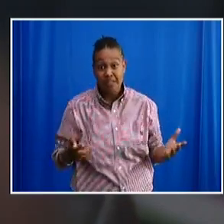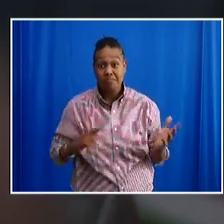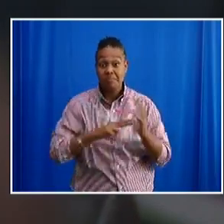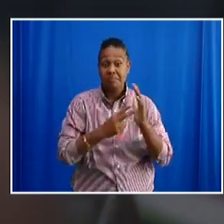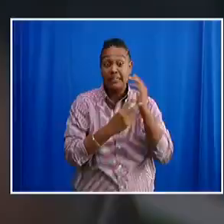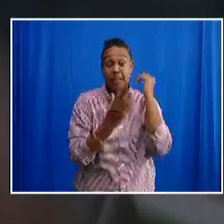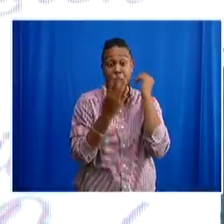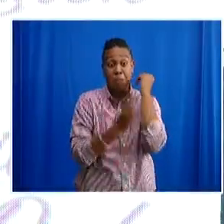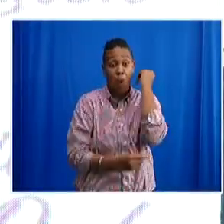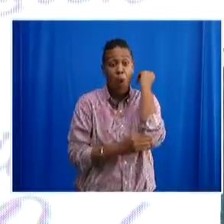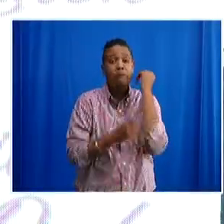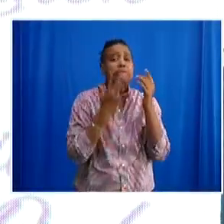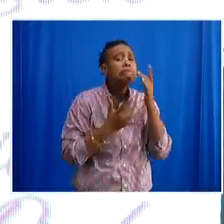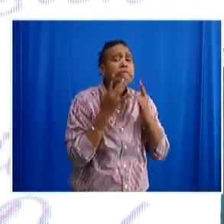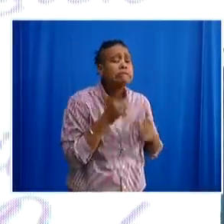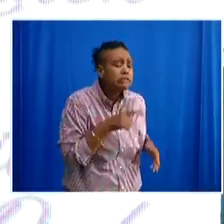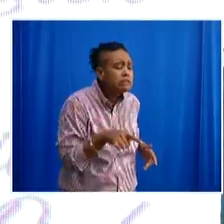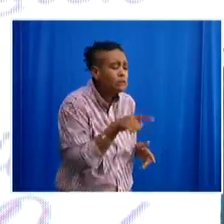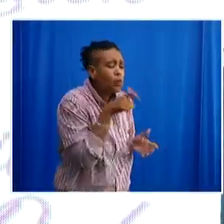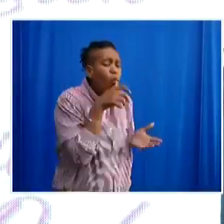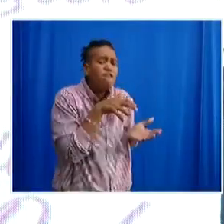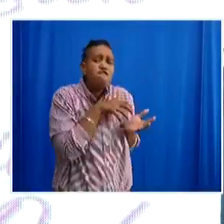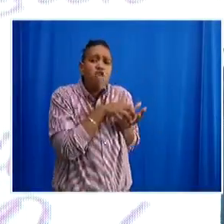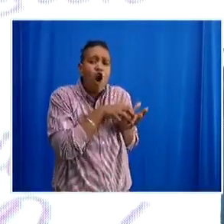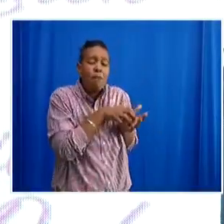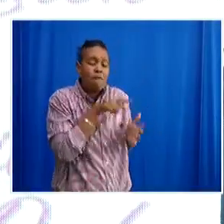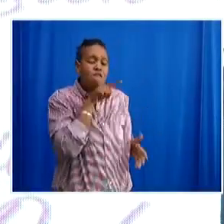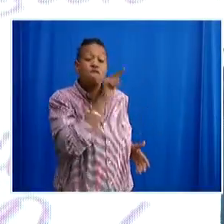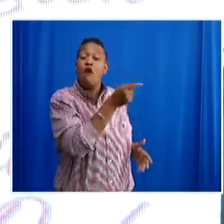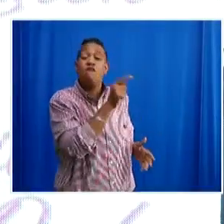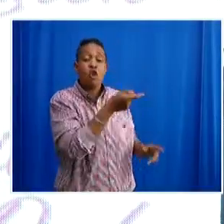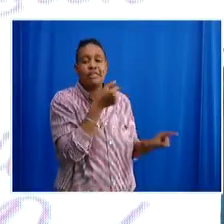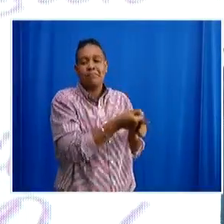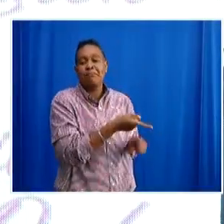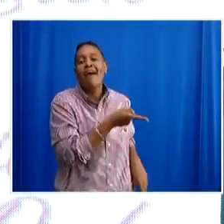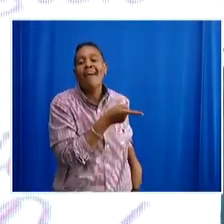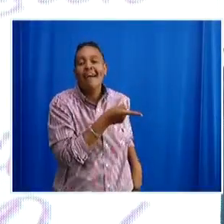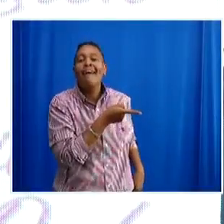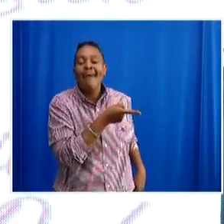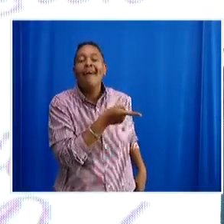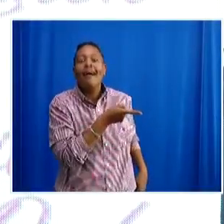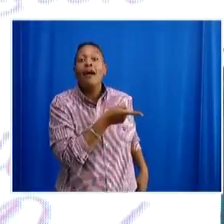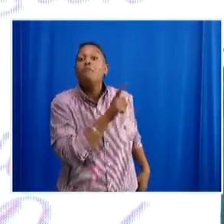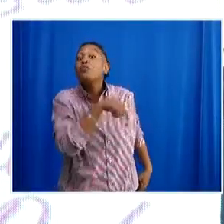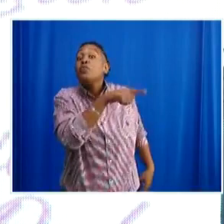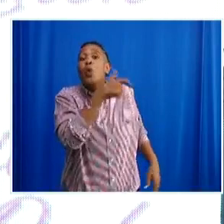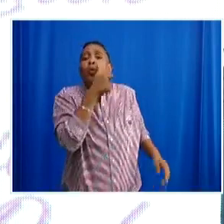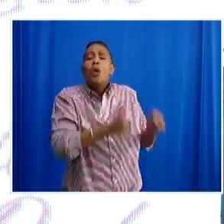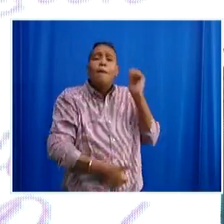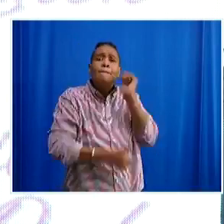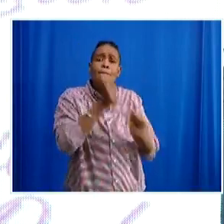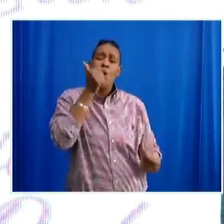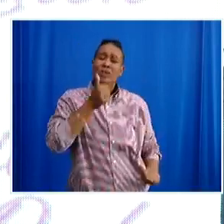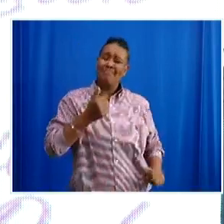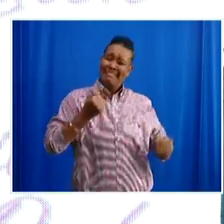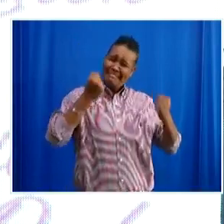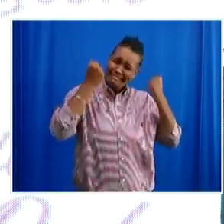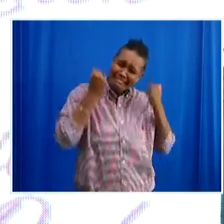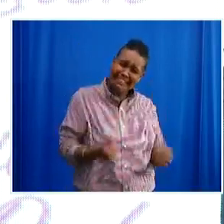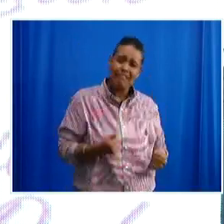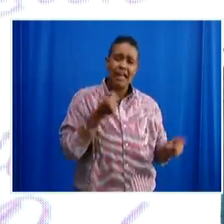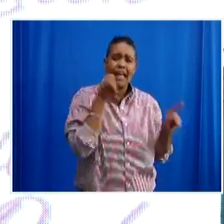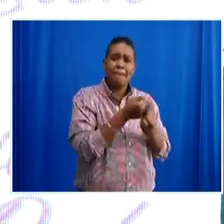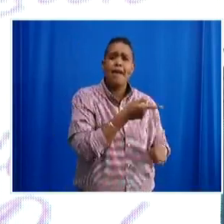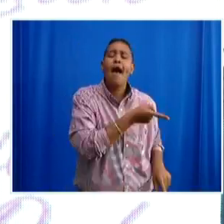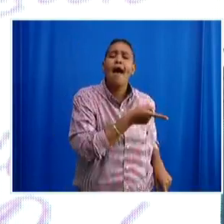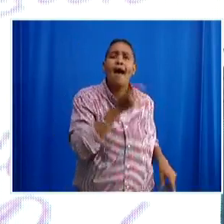and vulnerable are among the first affected and those who are most significantly affected in the event